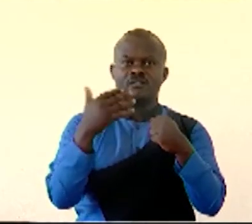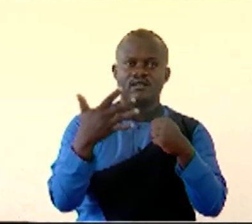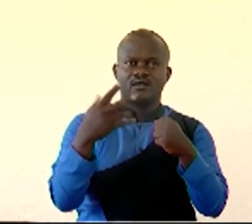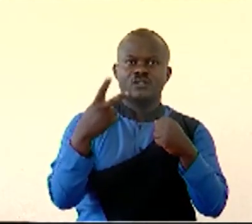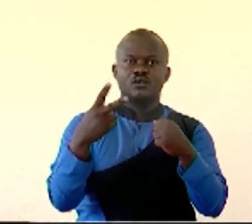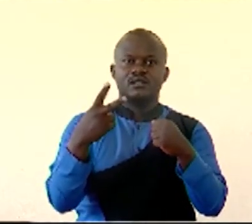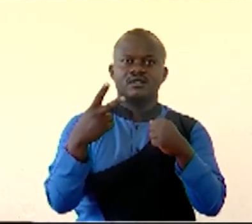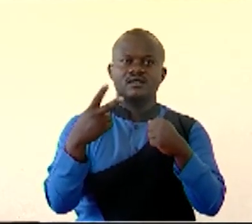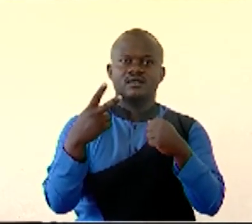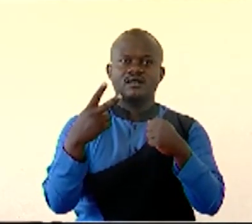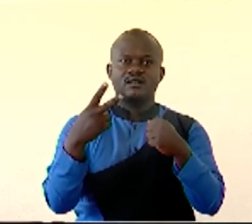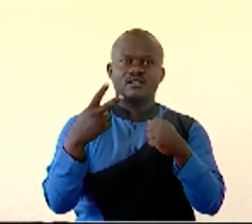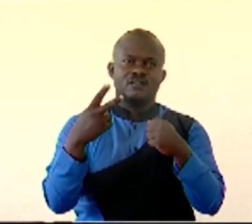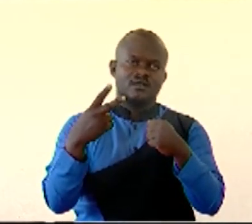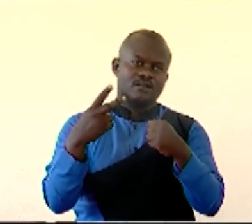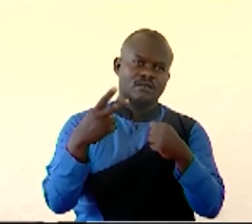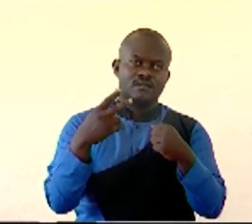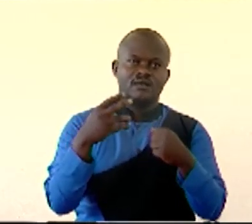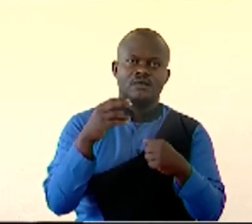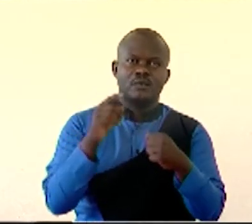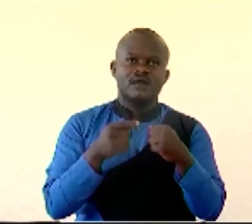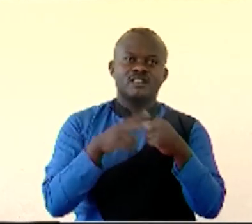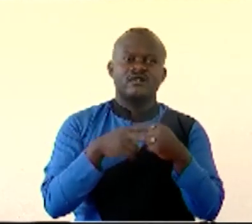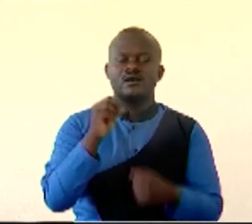1,785.7 mole. And here we have